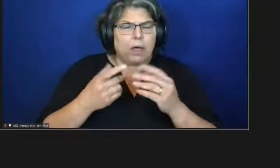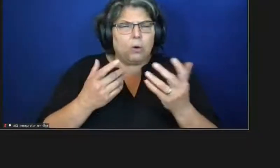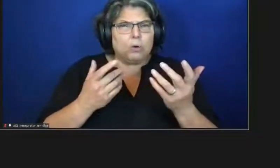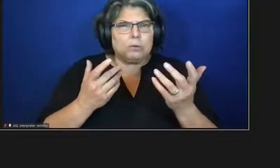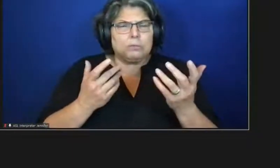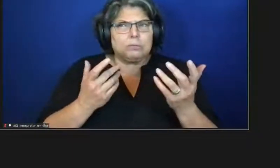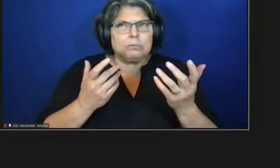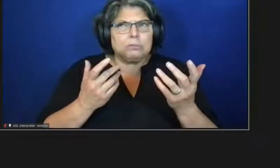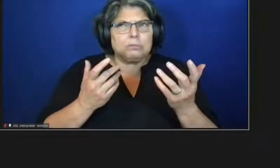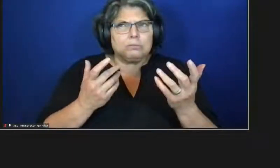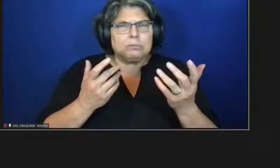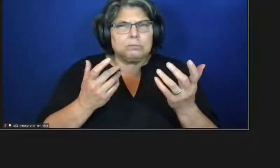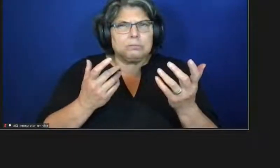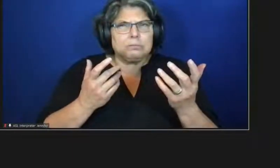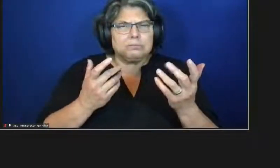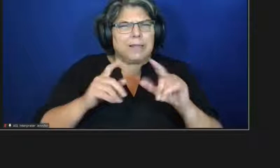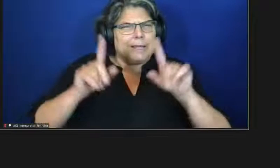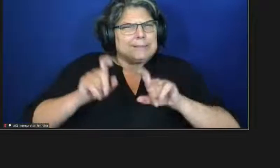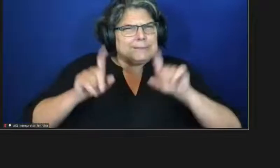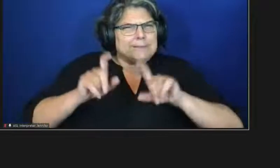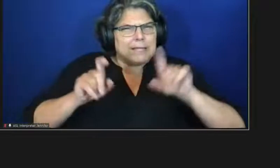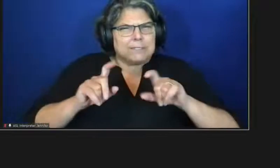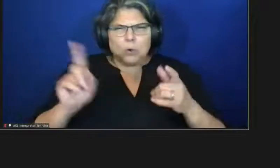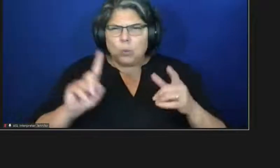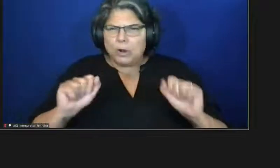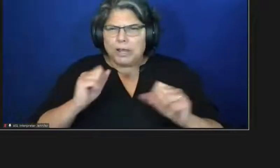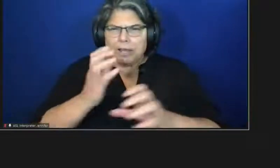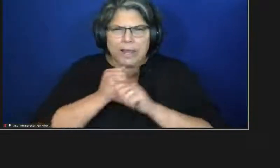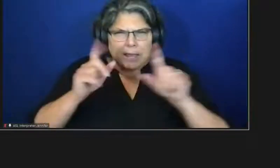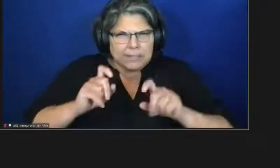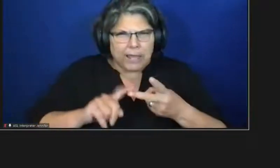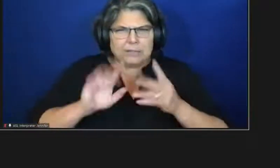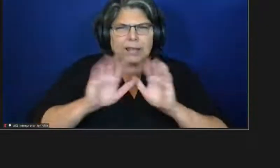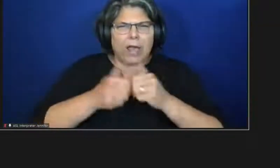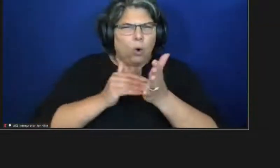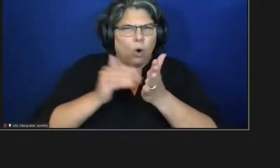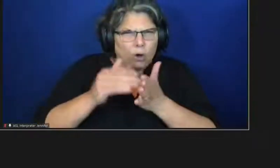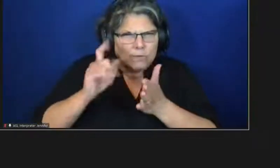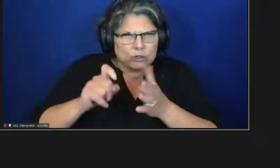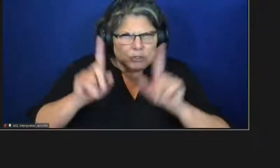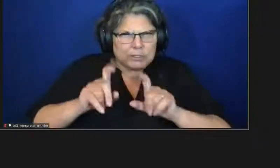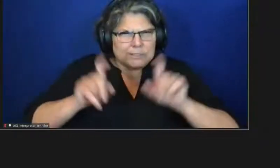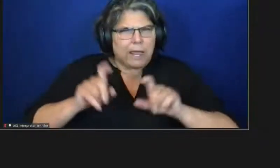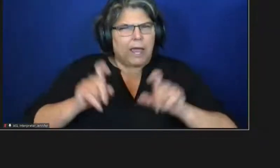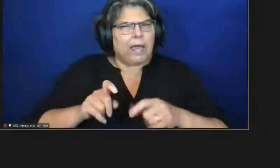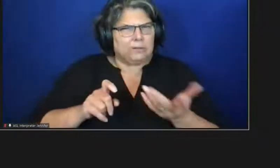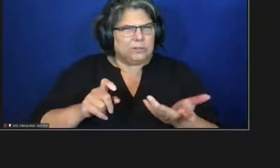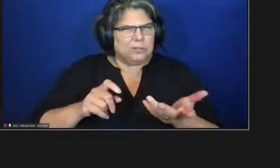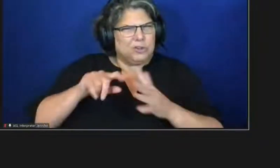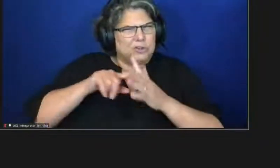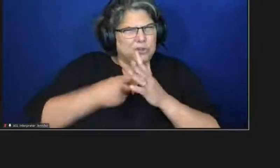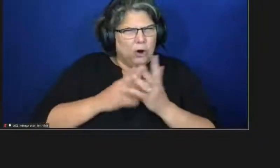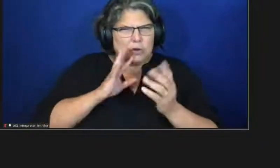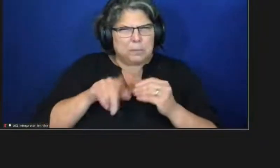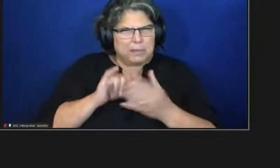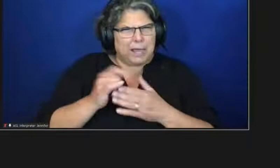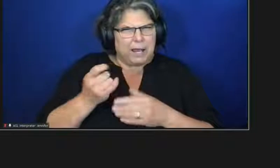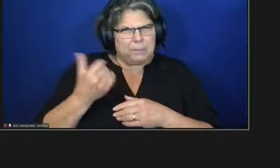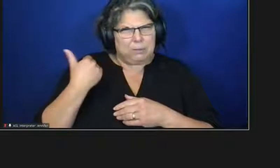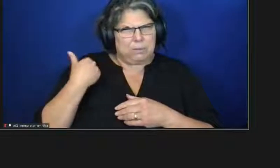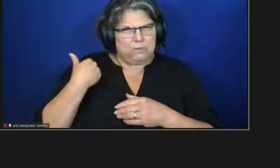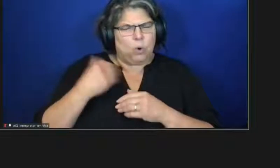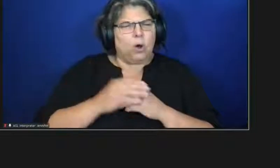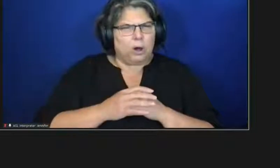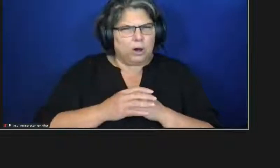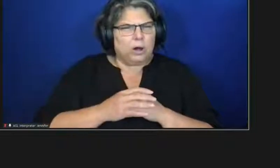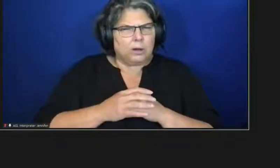about the testing availability and the frequency of testing that you touched on earlier in the presentation in terms of